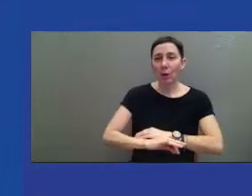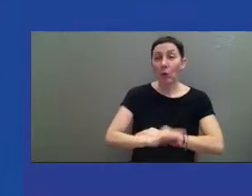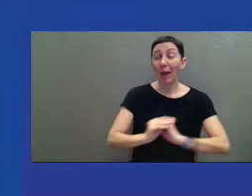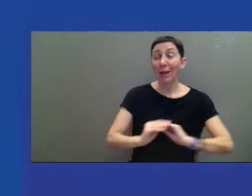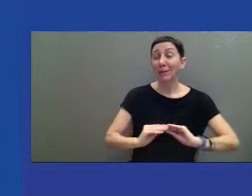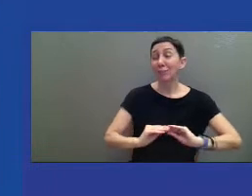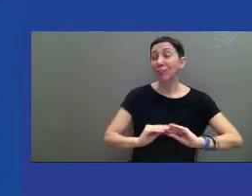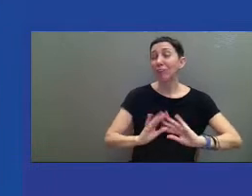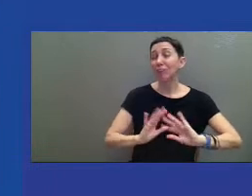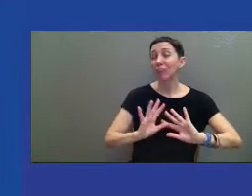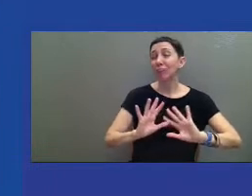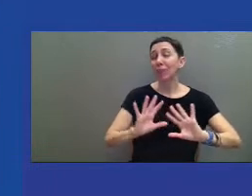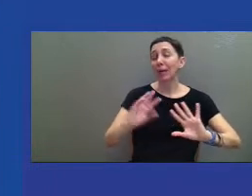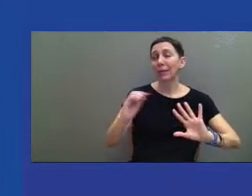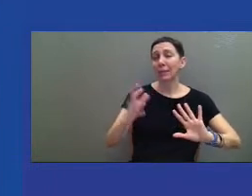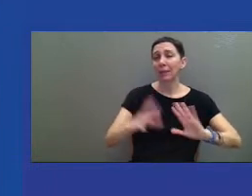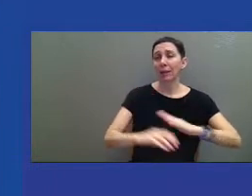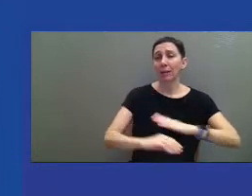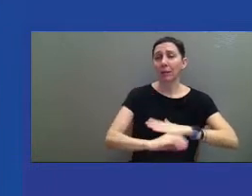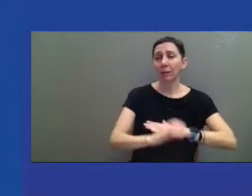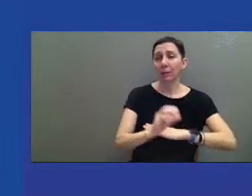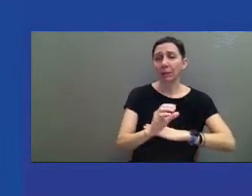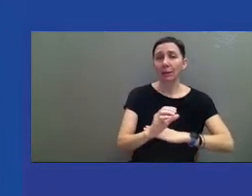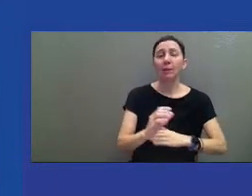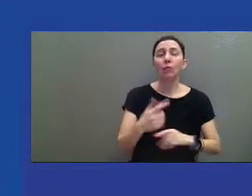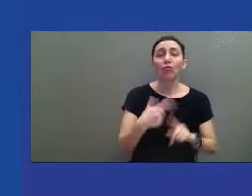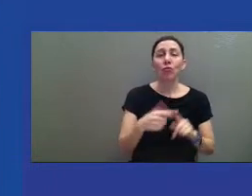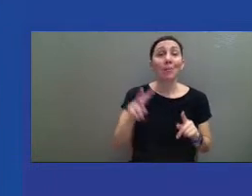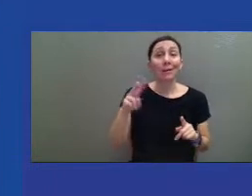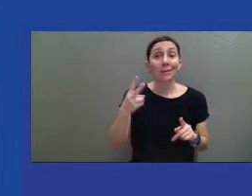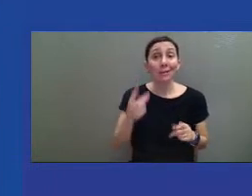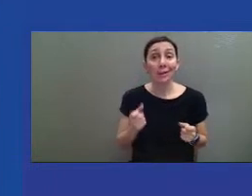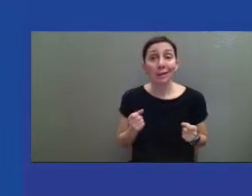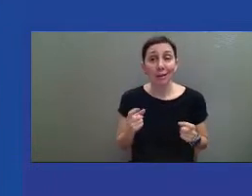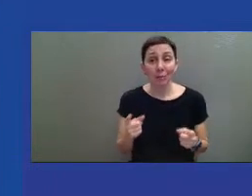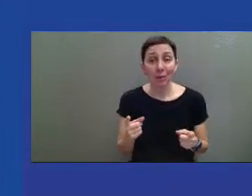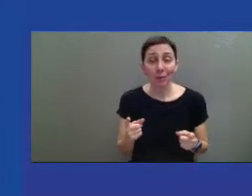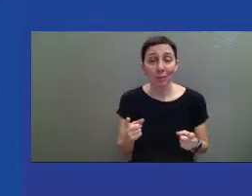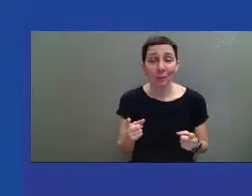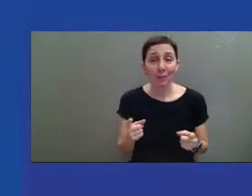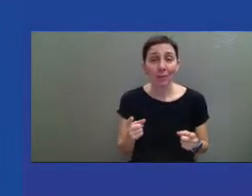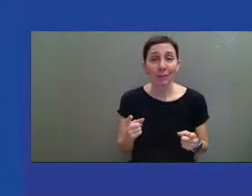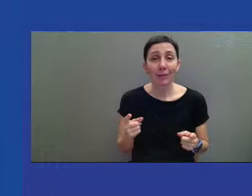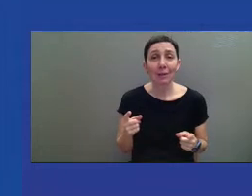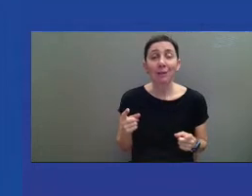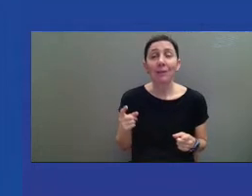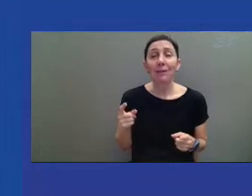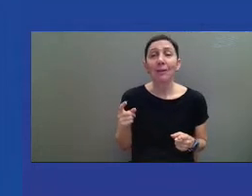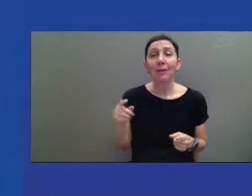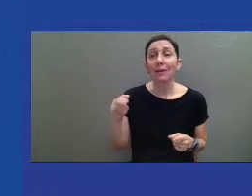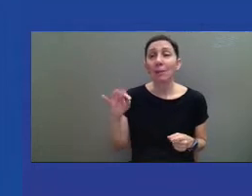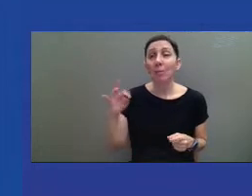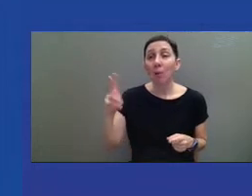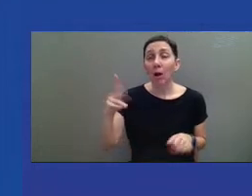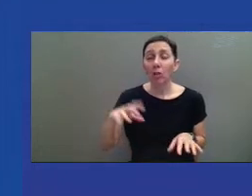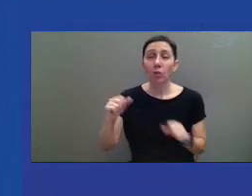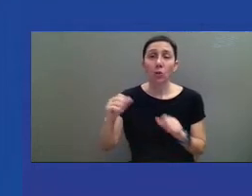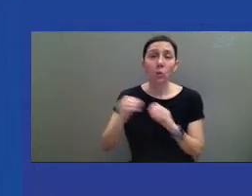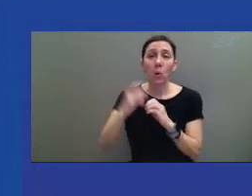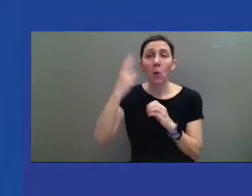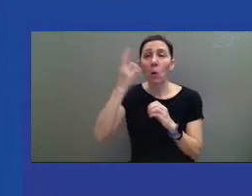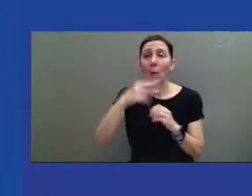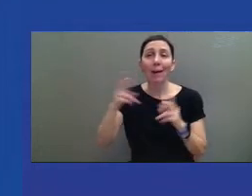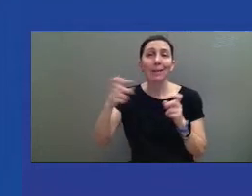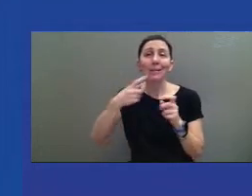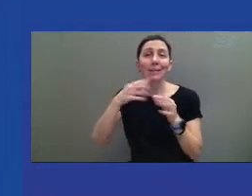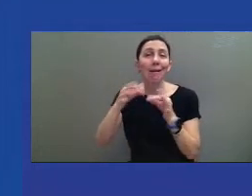up. And this was part of a second improv where he took more Hawaiian proverbs